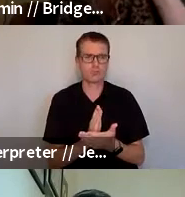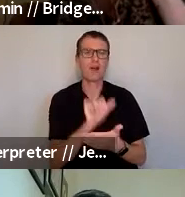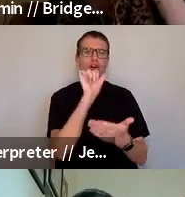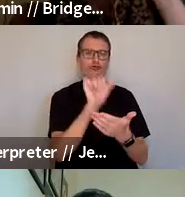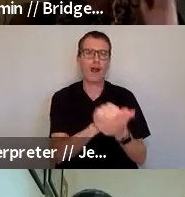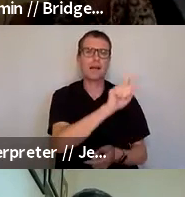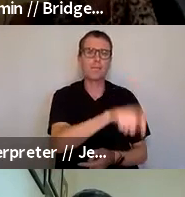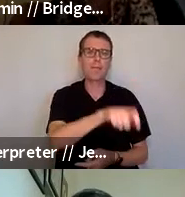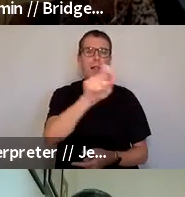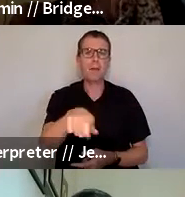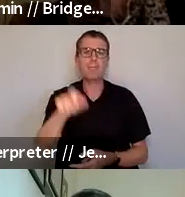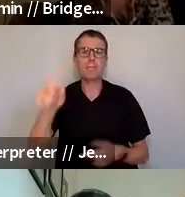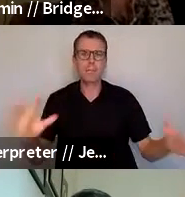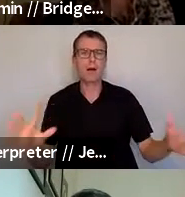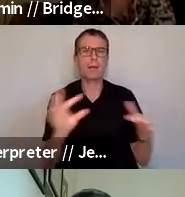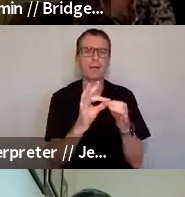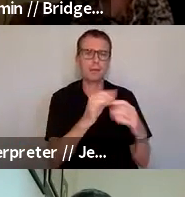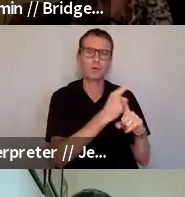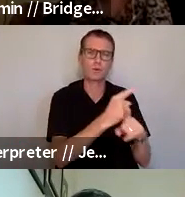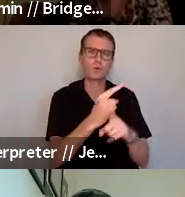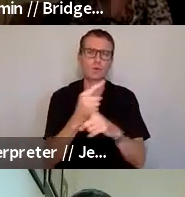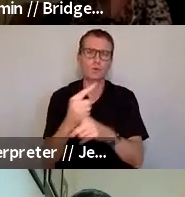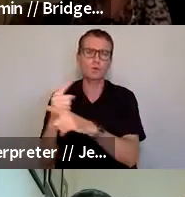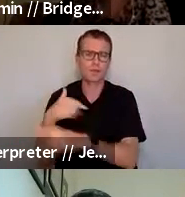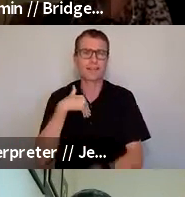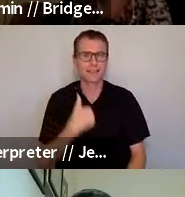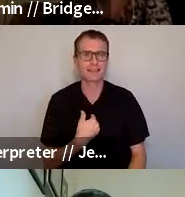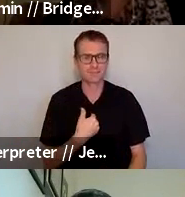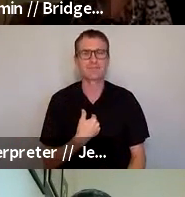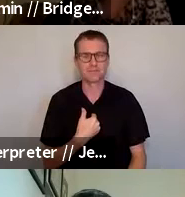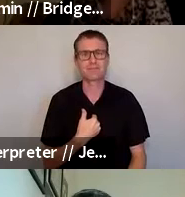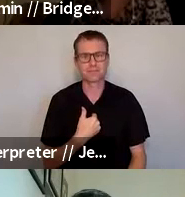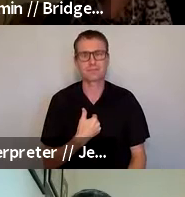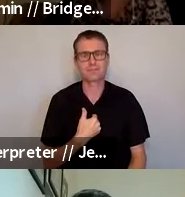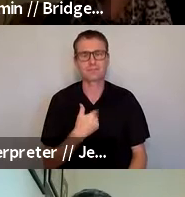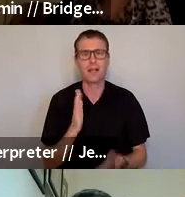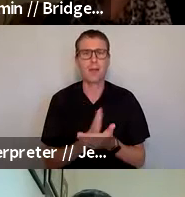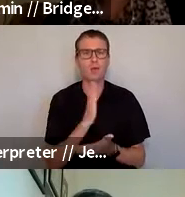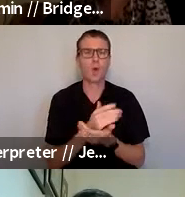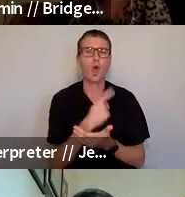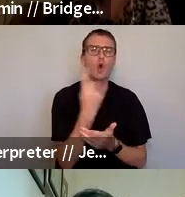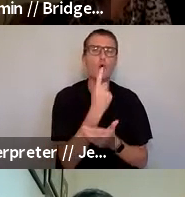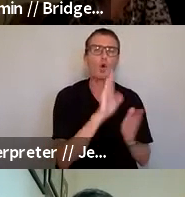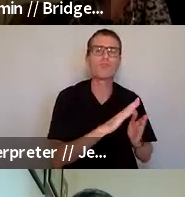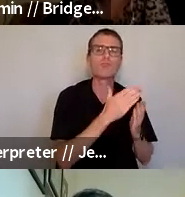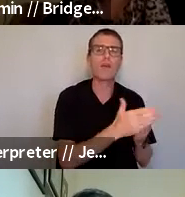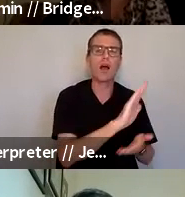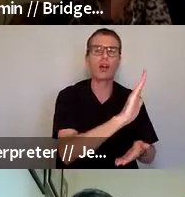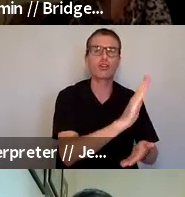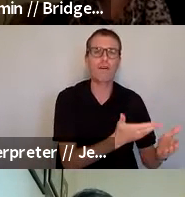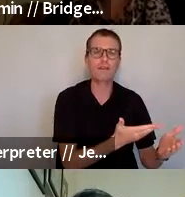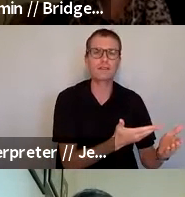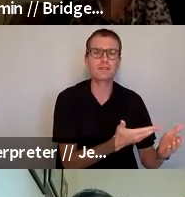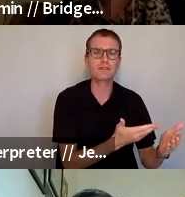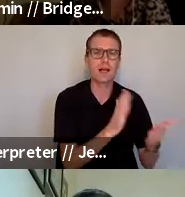you know, just making sure that, yeah, whoever's providing that service actually is skilled